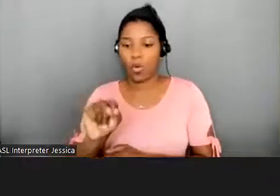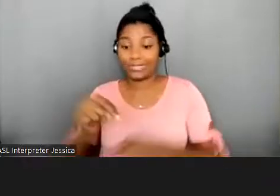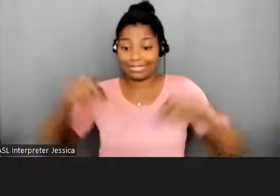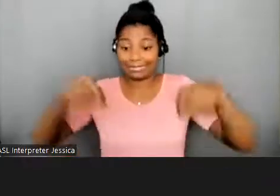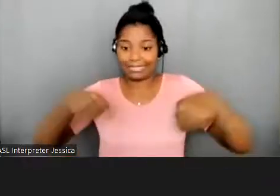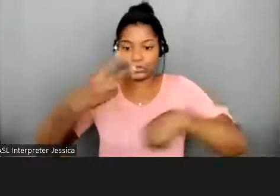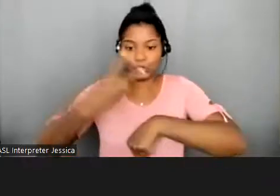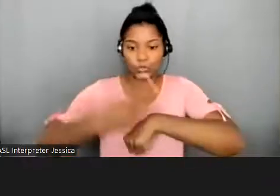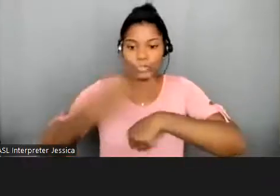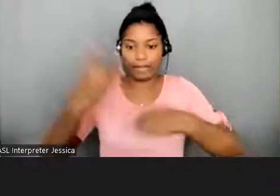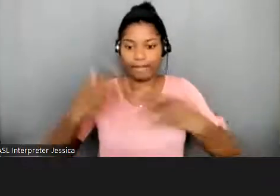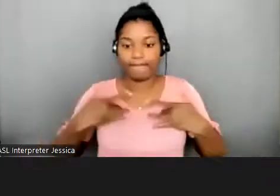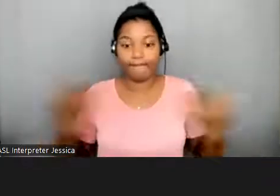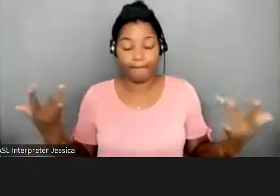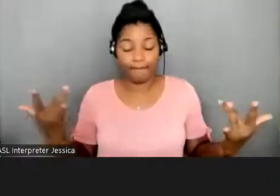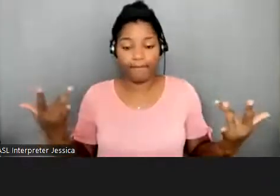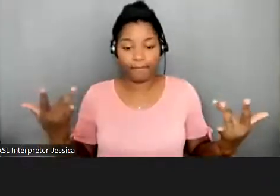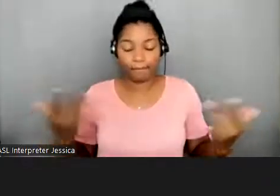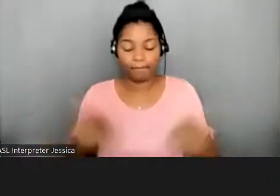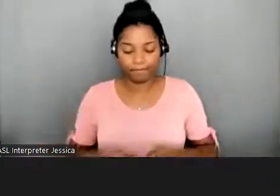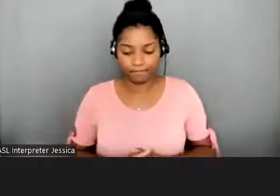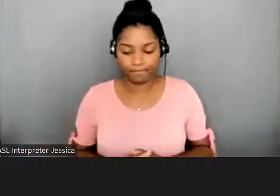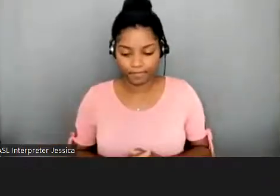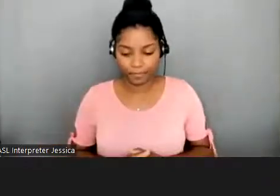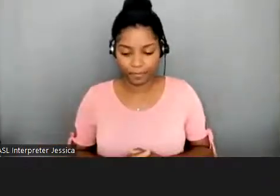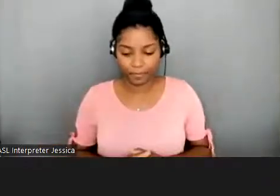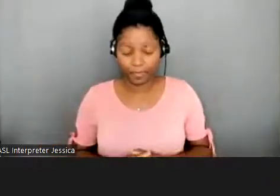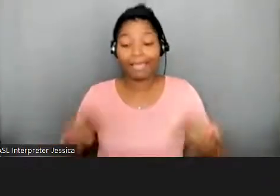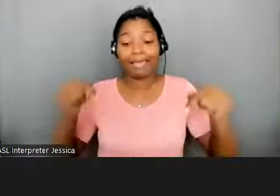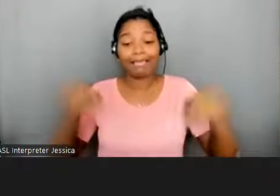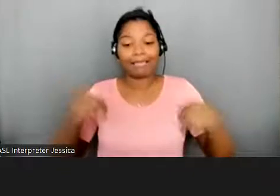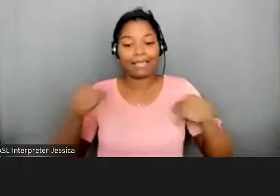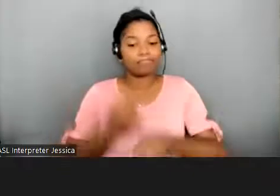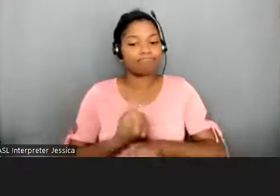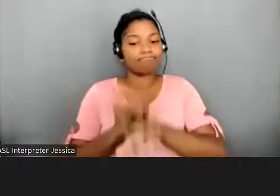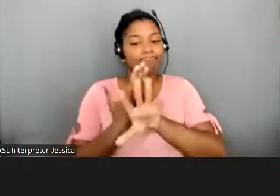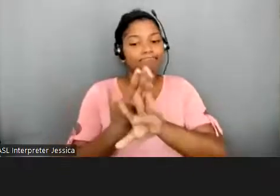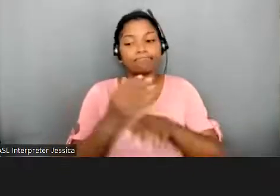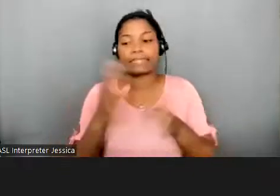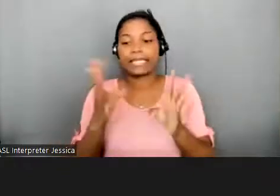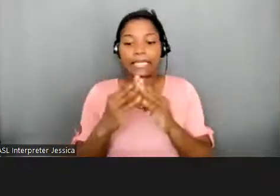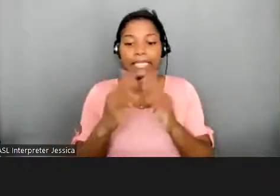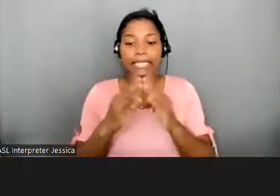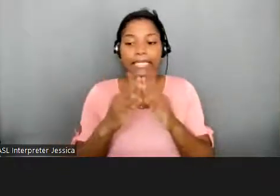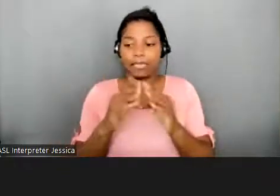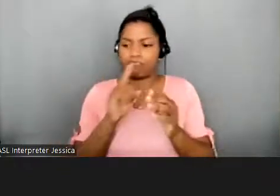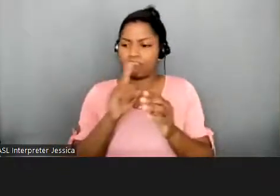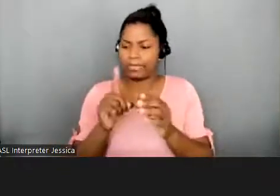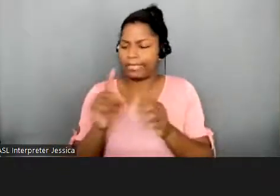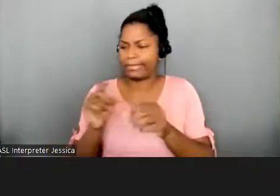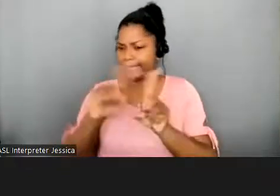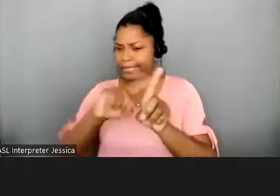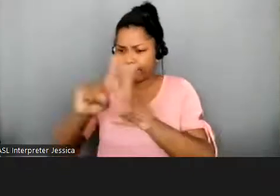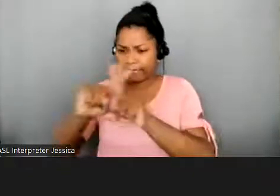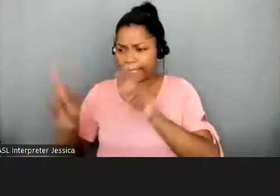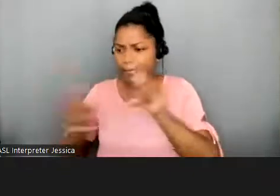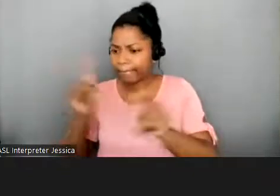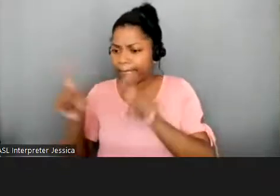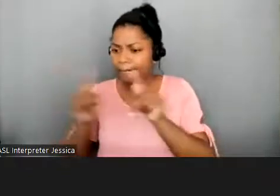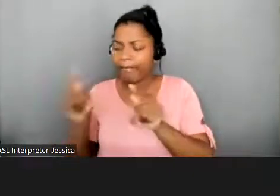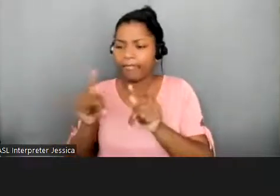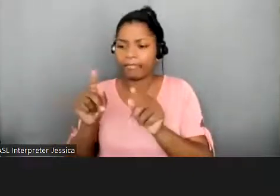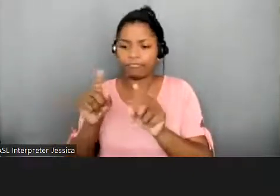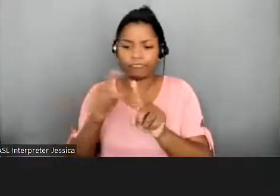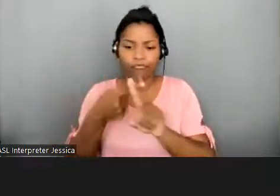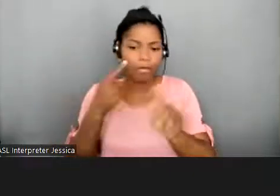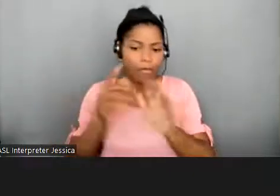event. The ENGAGED and Commit to Connect Virtual Summit is bringing together researchers and national, state,